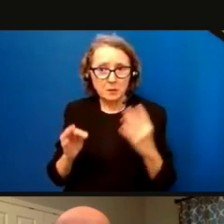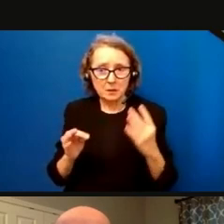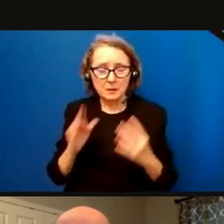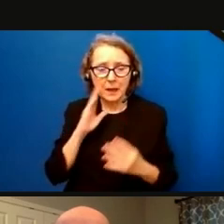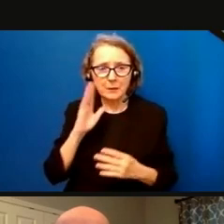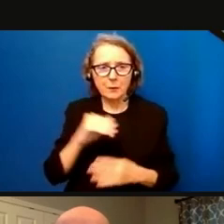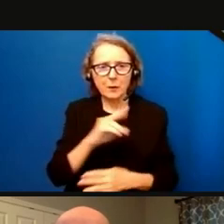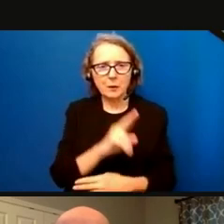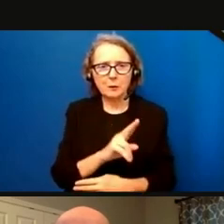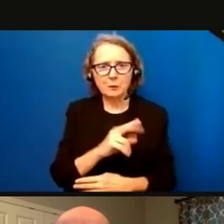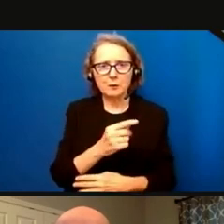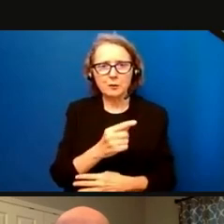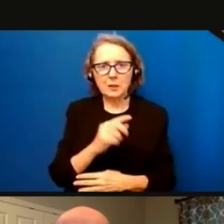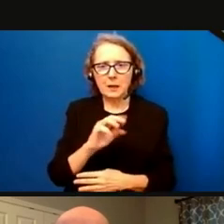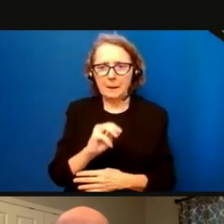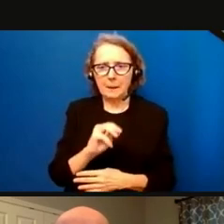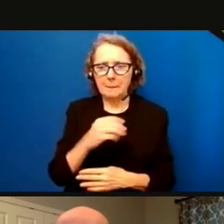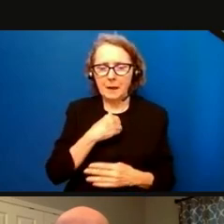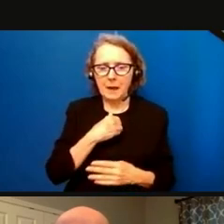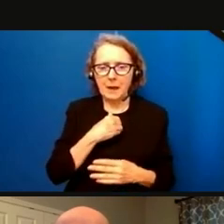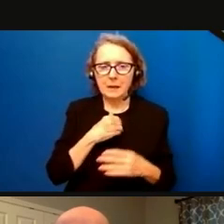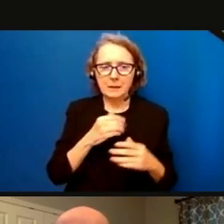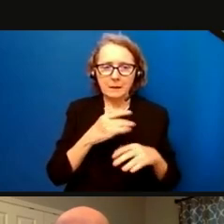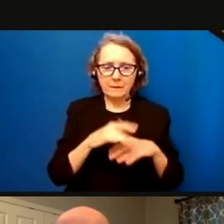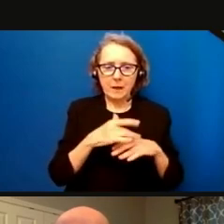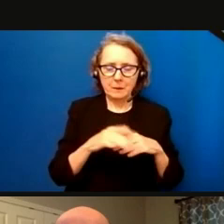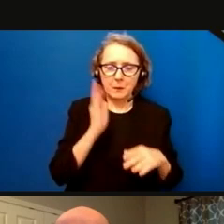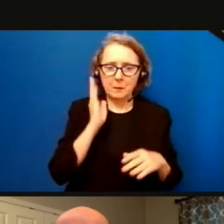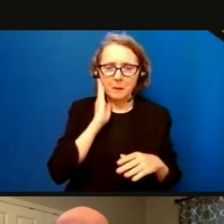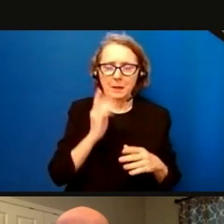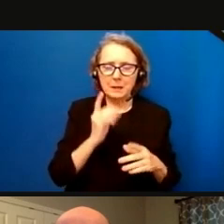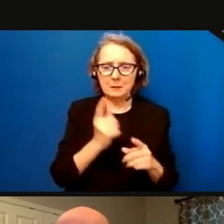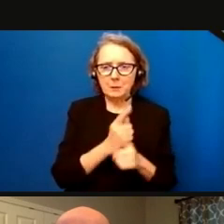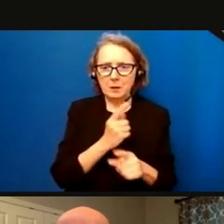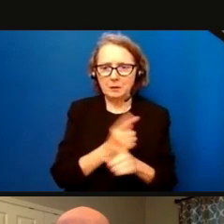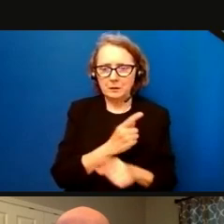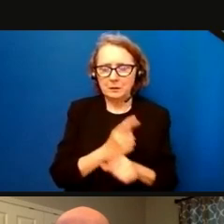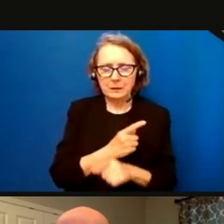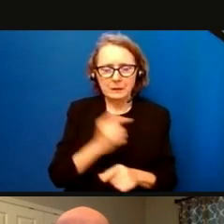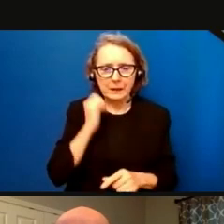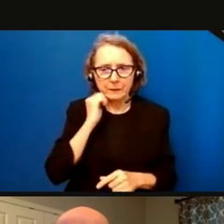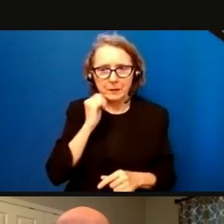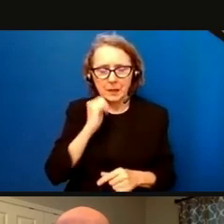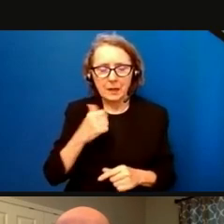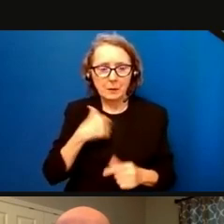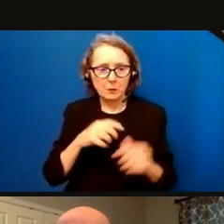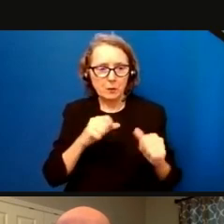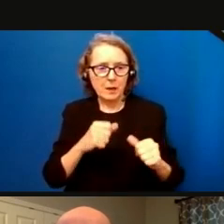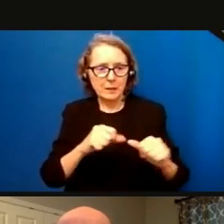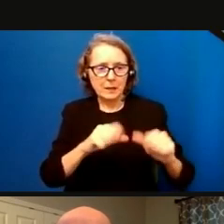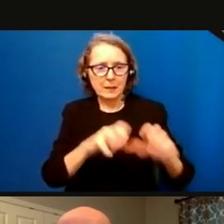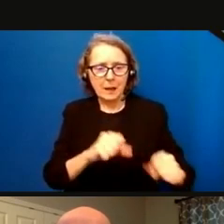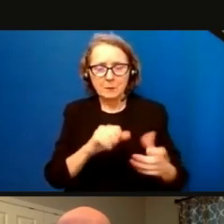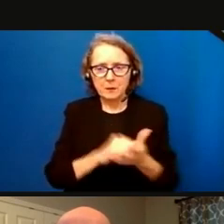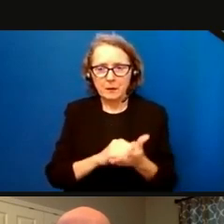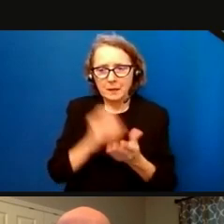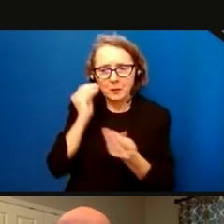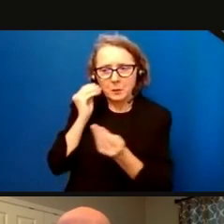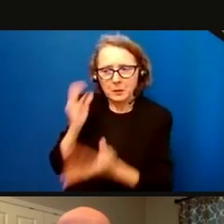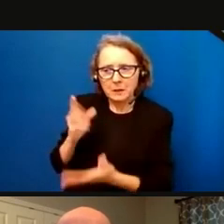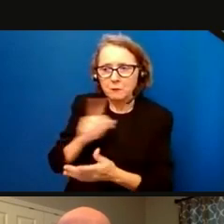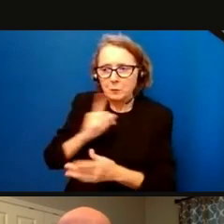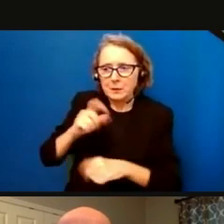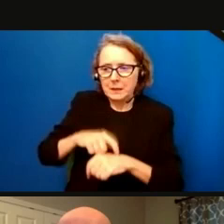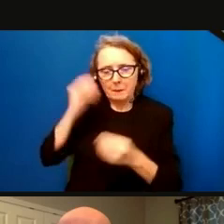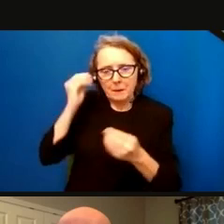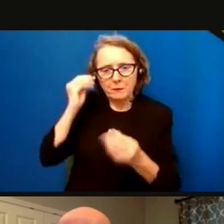has capacity on a regular or daily basis lately, and we're trying to capture that in-house so that we're giving real-time information